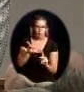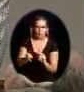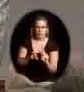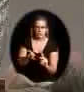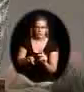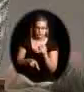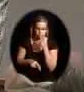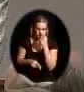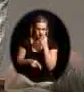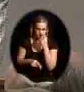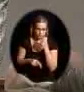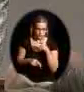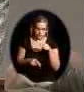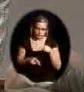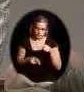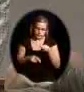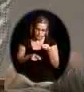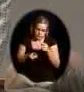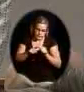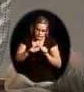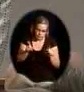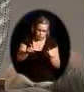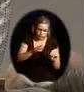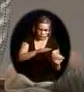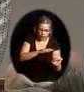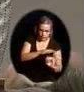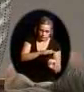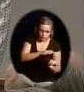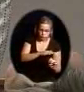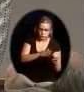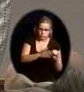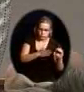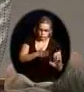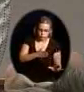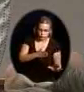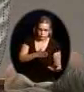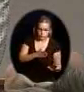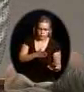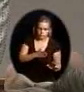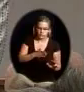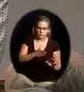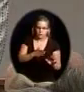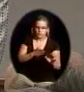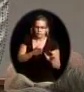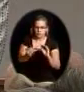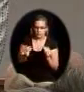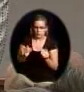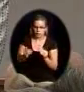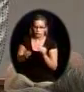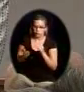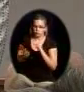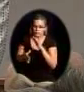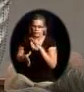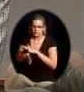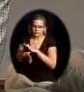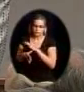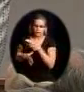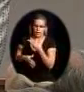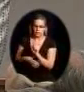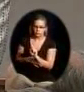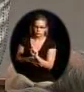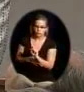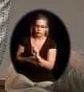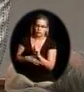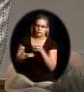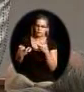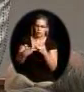know, the needs are a little different for an elementary student versus a senior in high school. So those